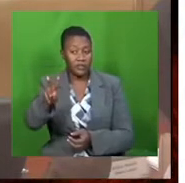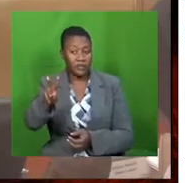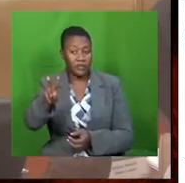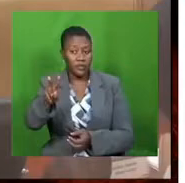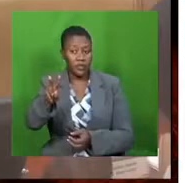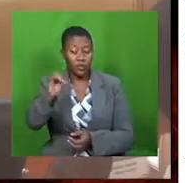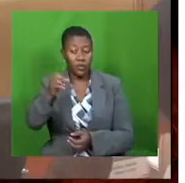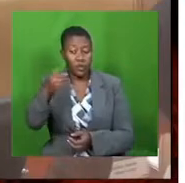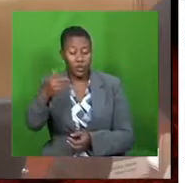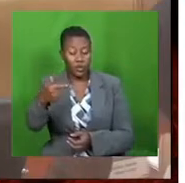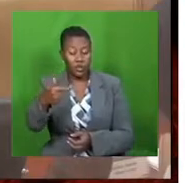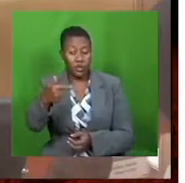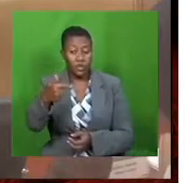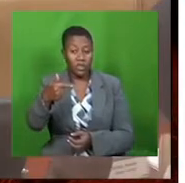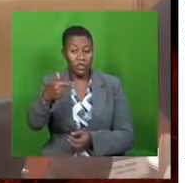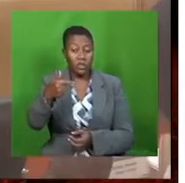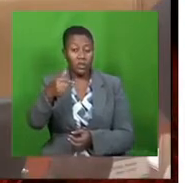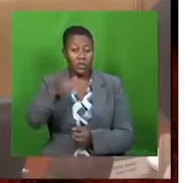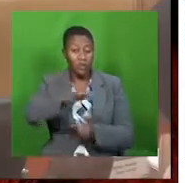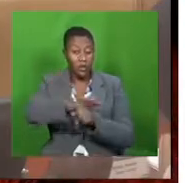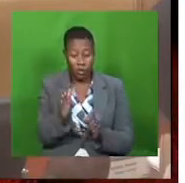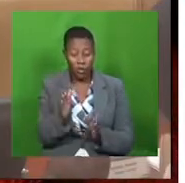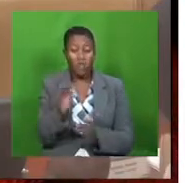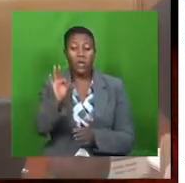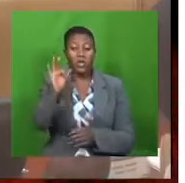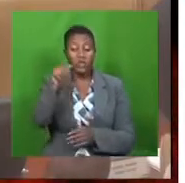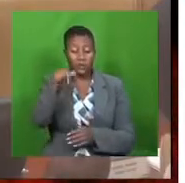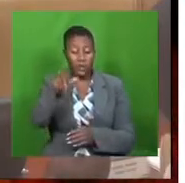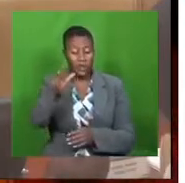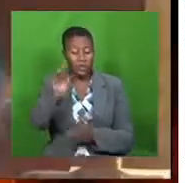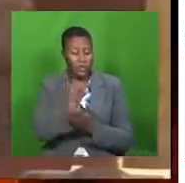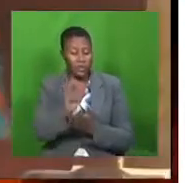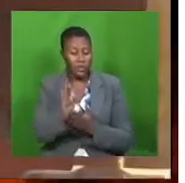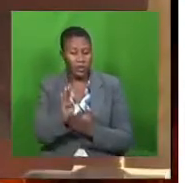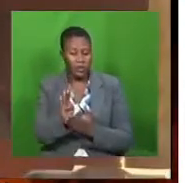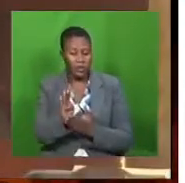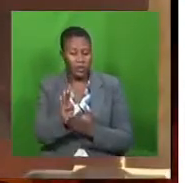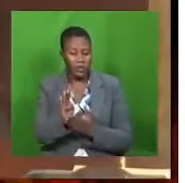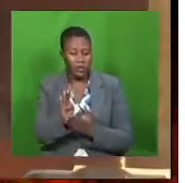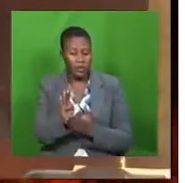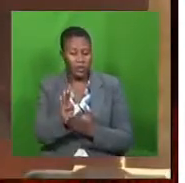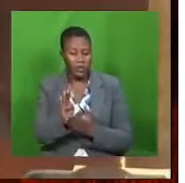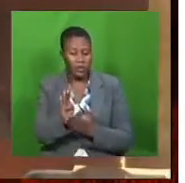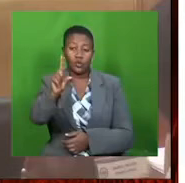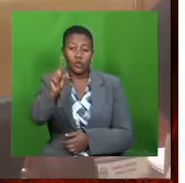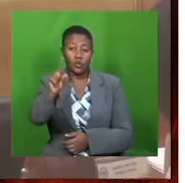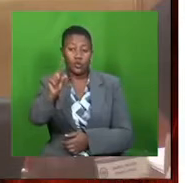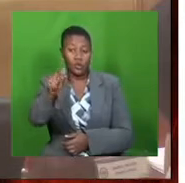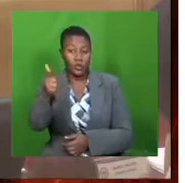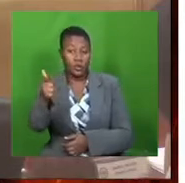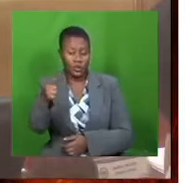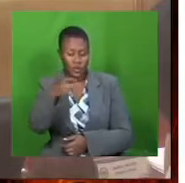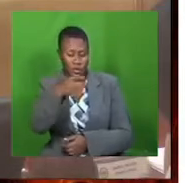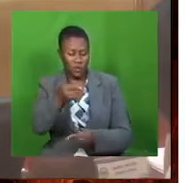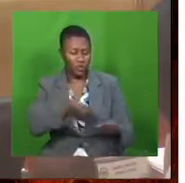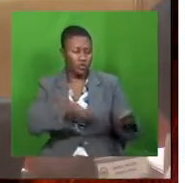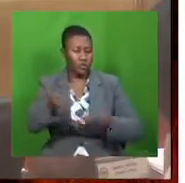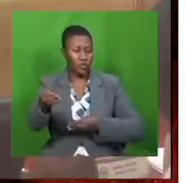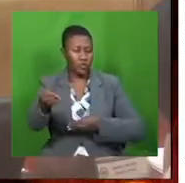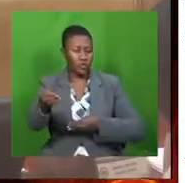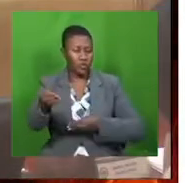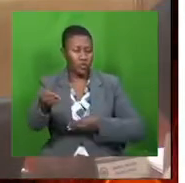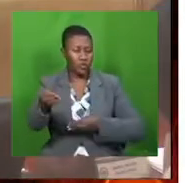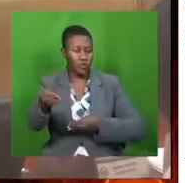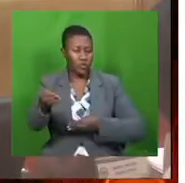Oh no, you're a ranking member for health. Or a ranking member for health, yes. Yeah. Juaboso MP, I don't know. It was one person who didn't need to